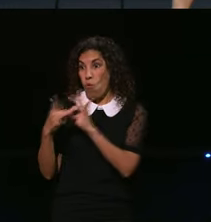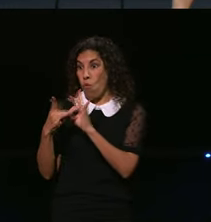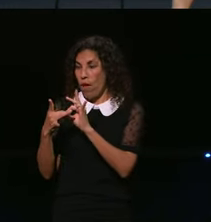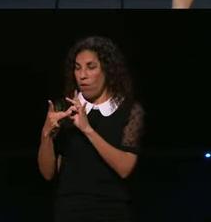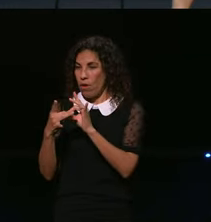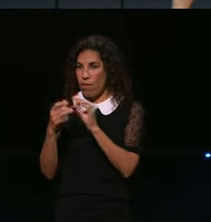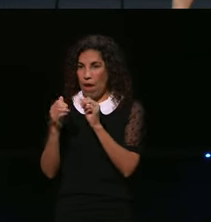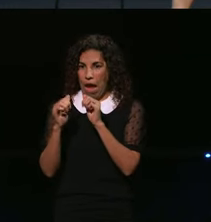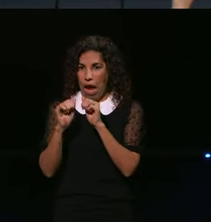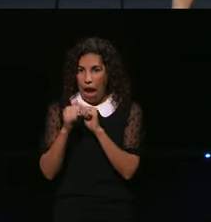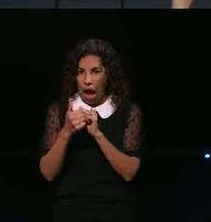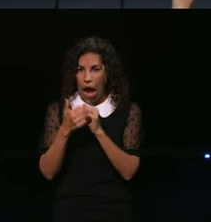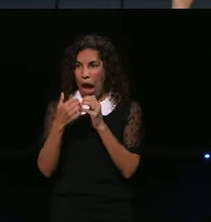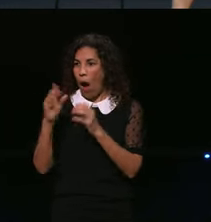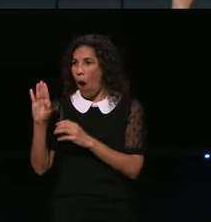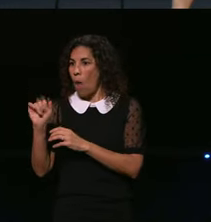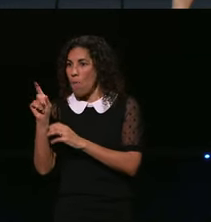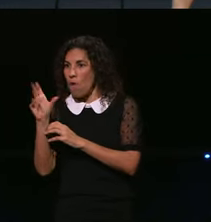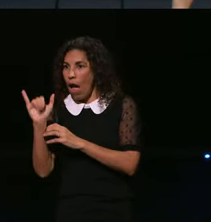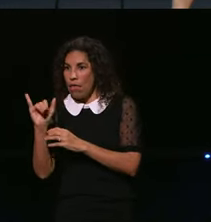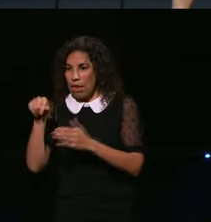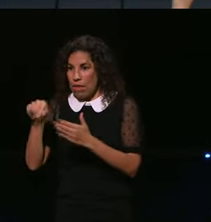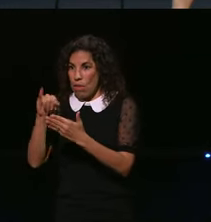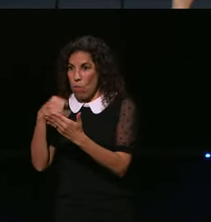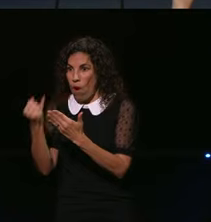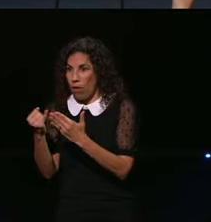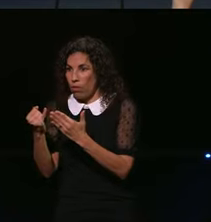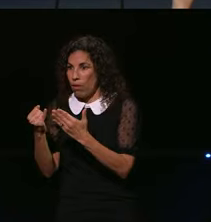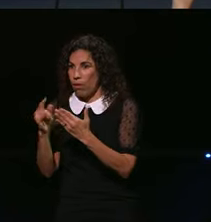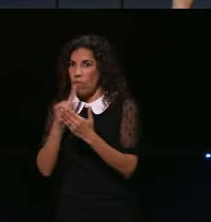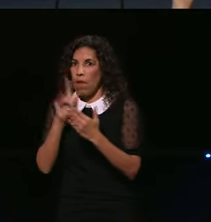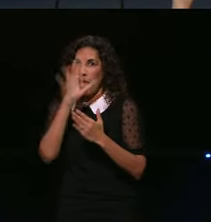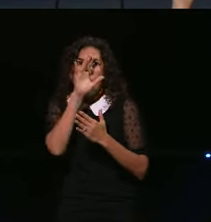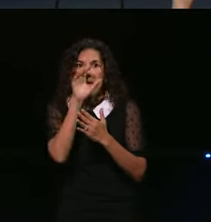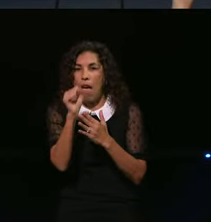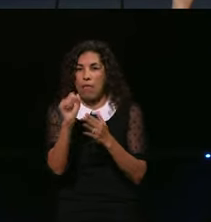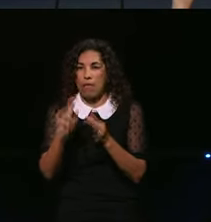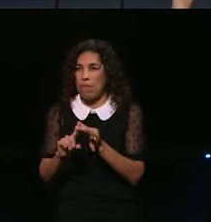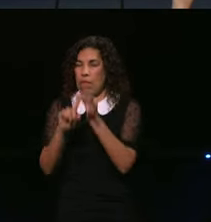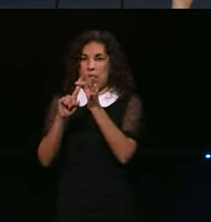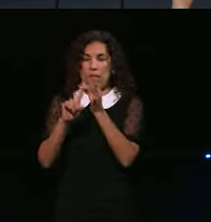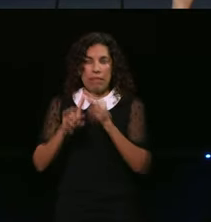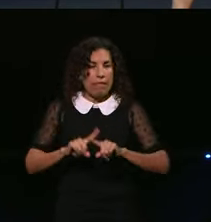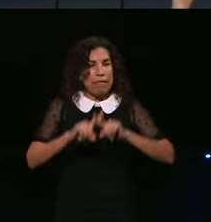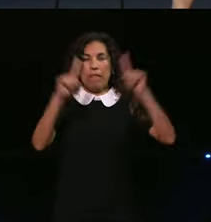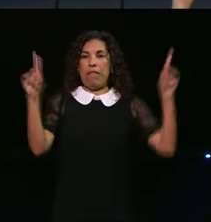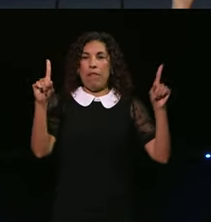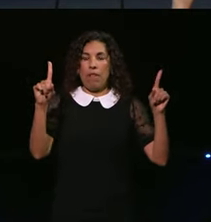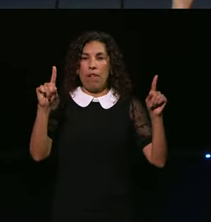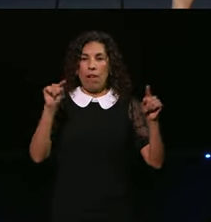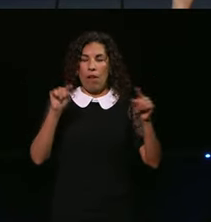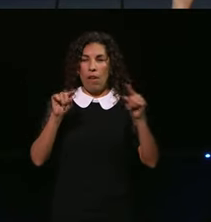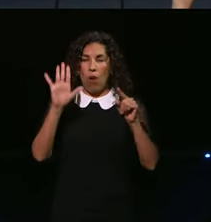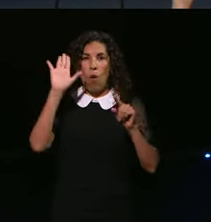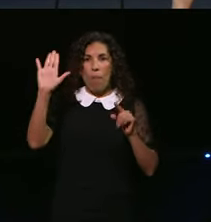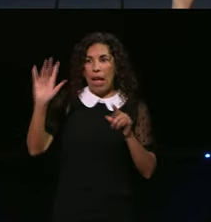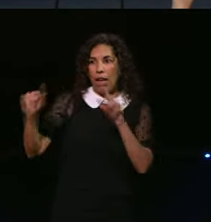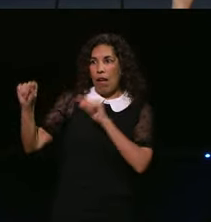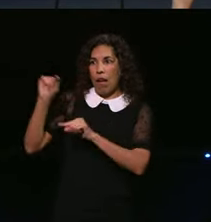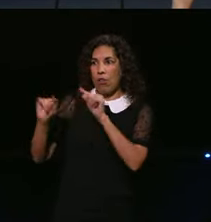with how you came upon Bradley and the project is really fascinating and unique, and it goes back to your childhood.